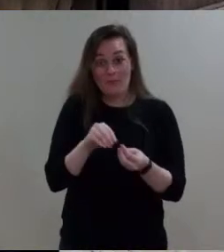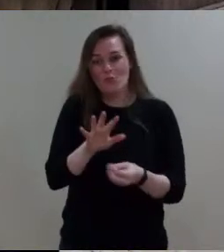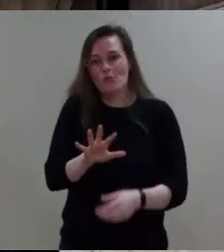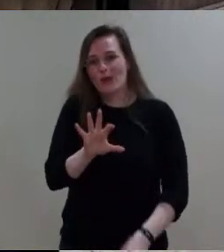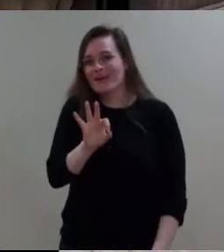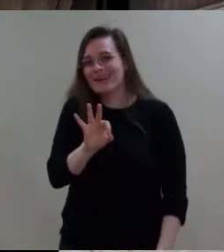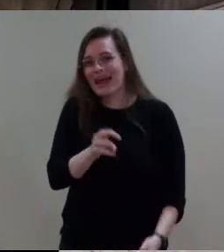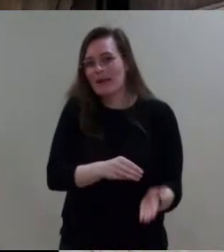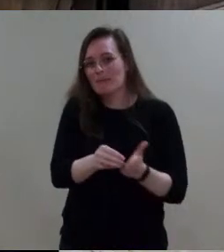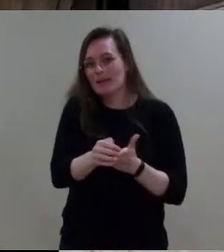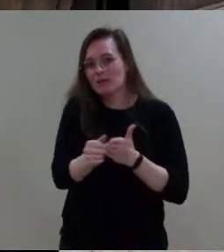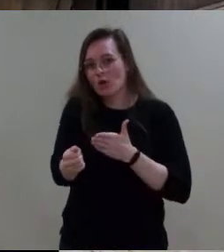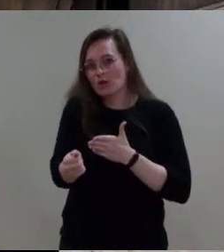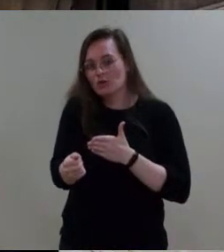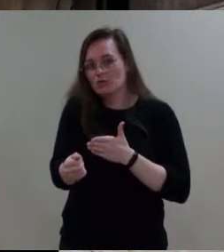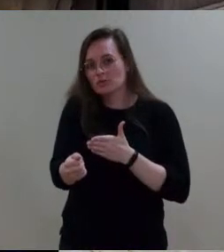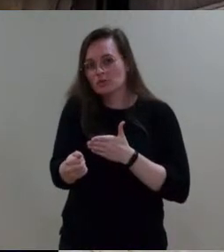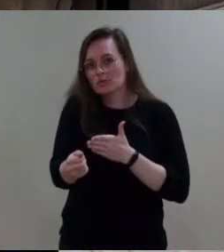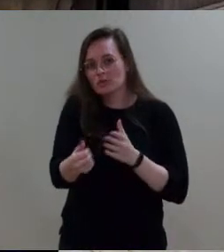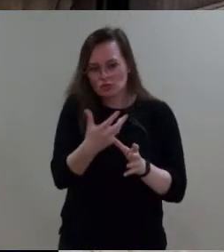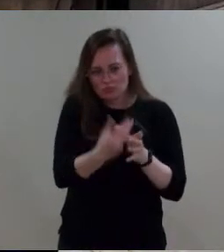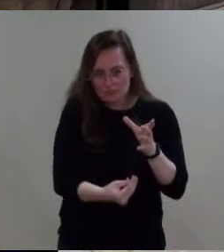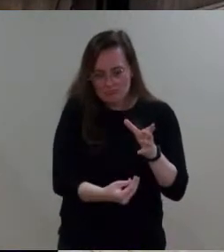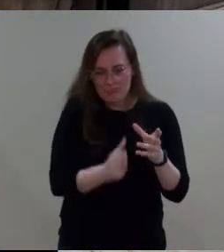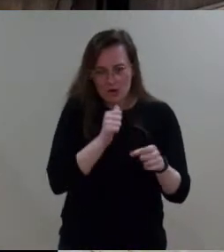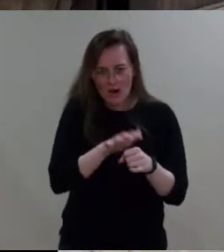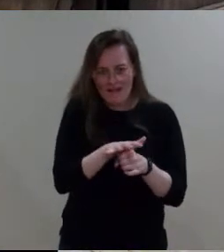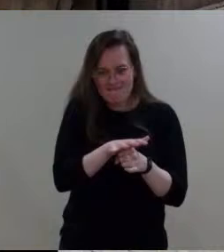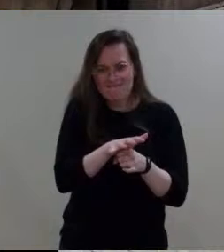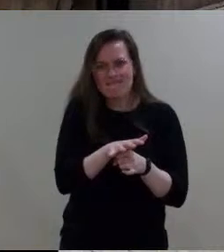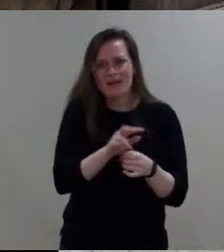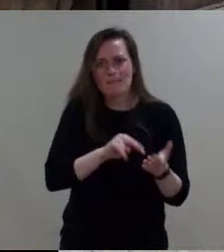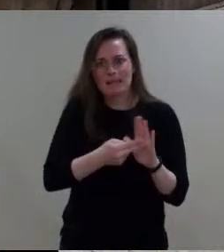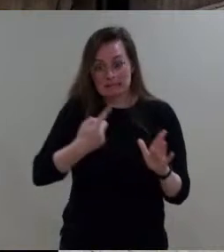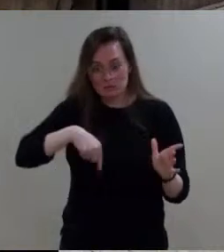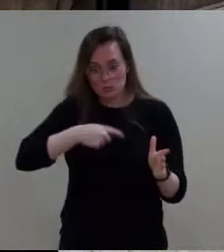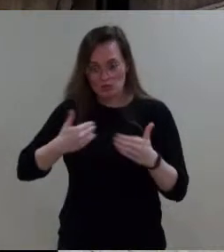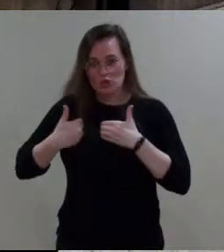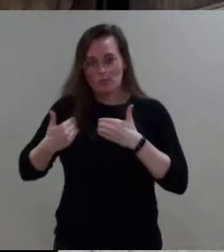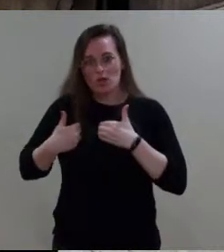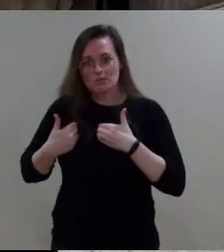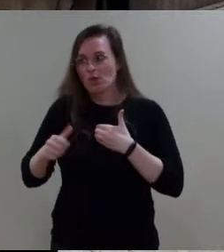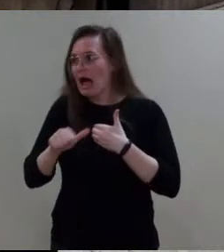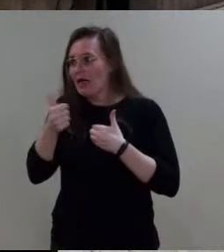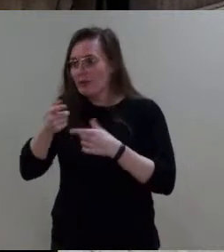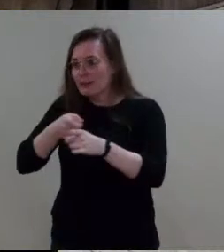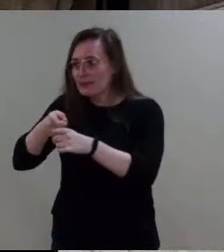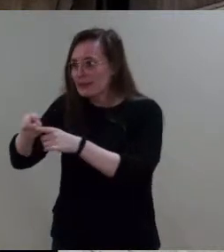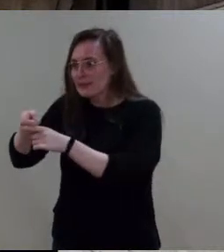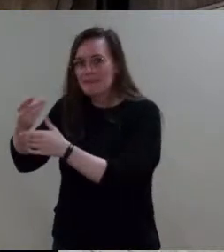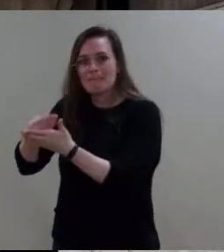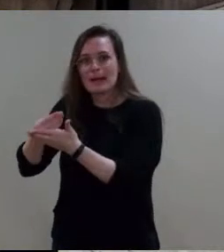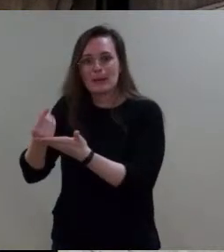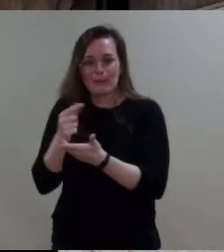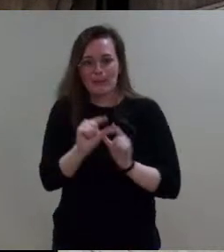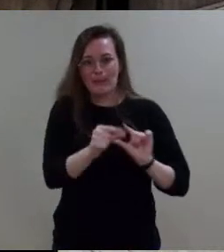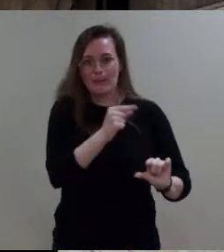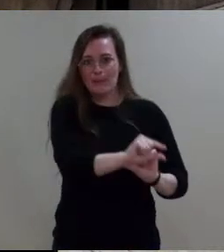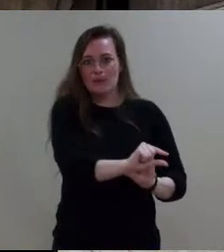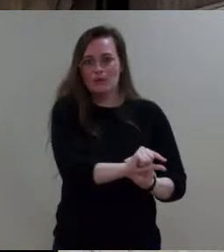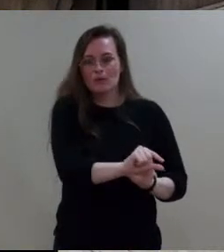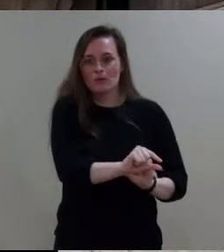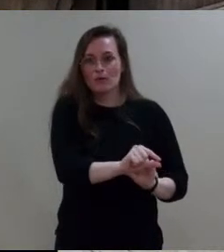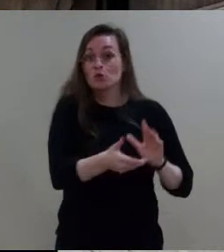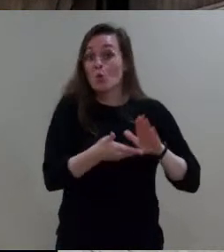we're making up all the shortfall with our own revenue and with grants that we're getting. So our operational budget during the